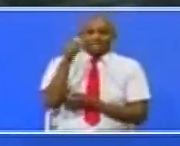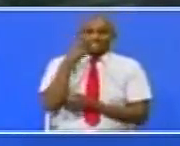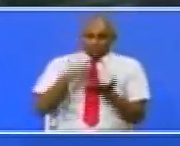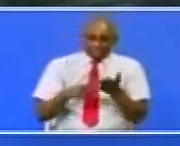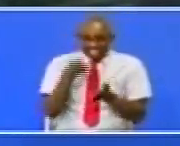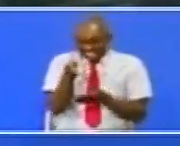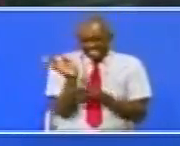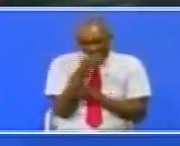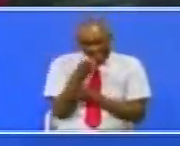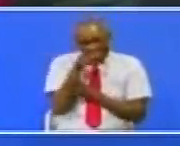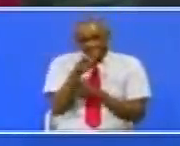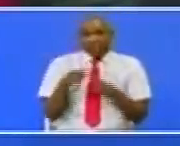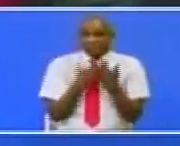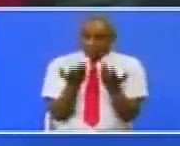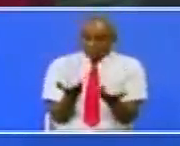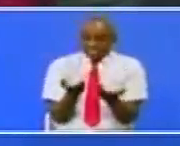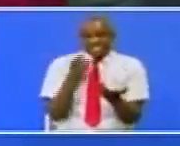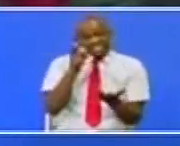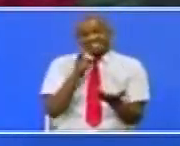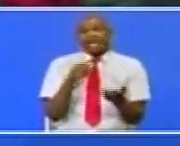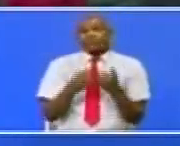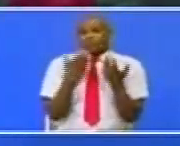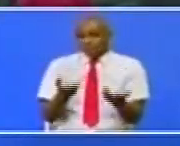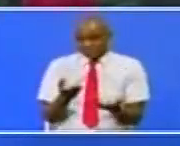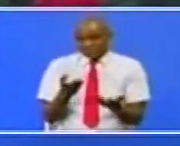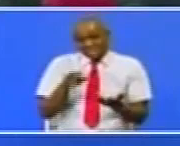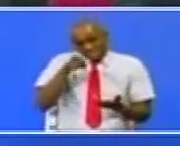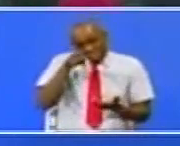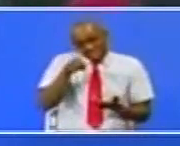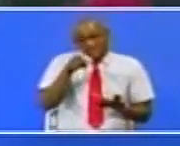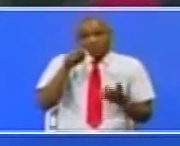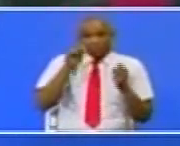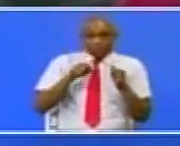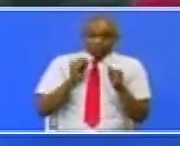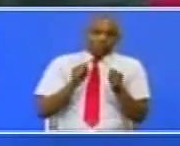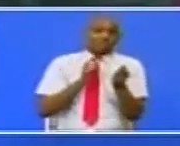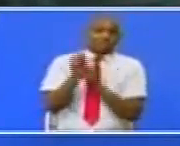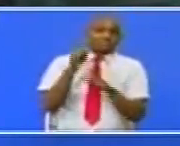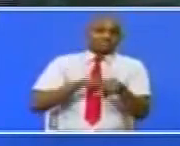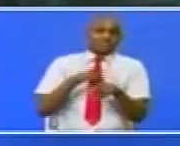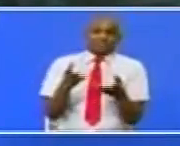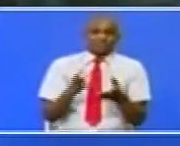recess this Thursday, and it is very, very unlikely that that bill is going to be passed.